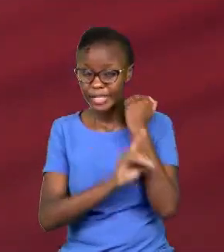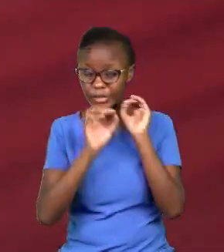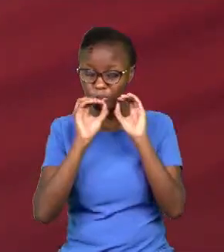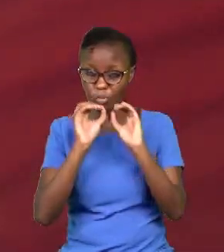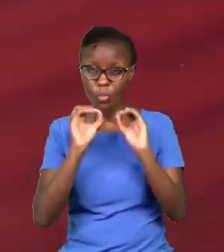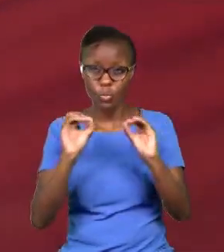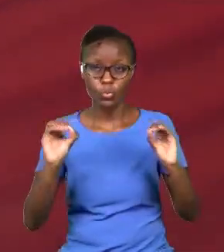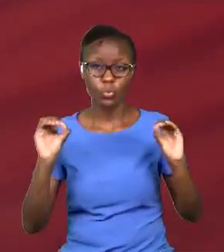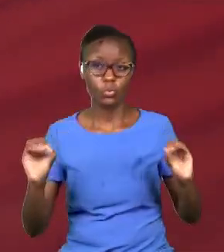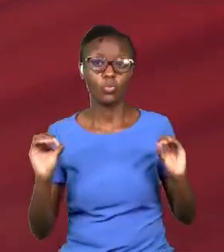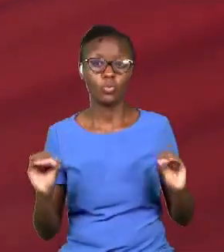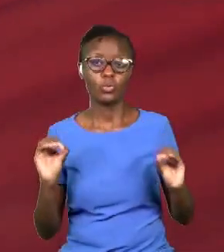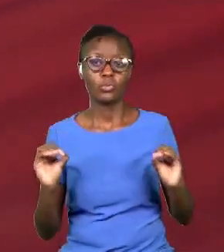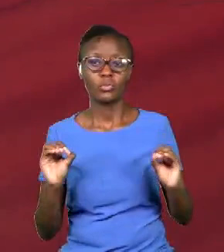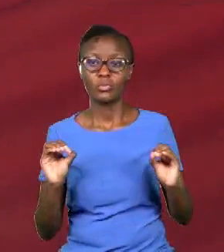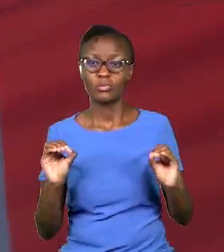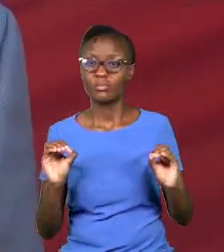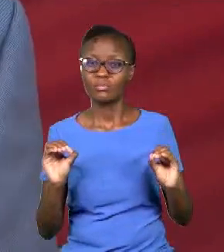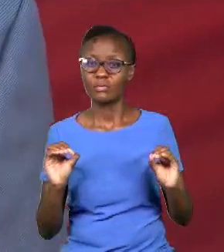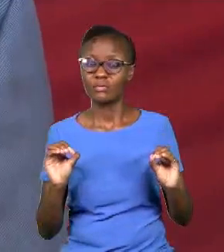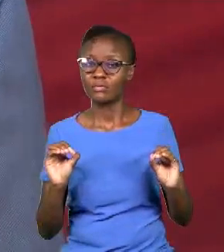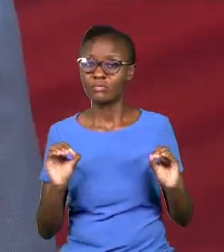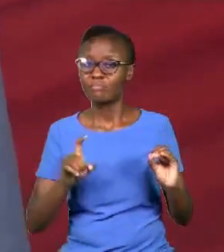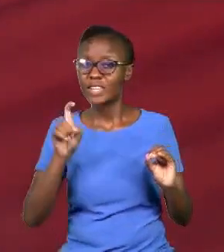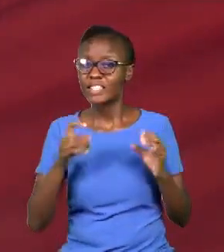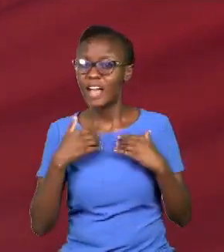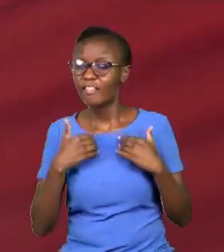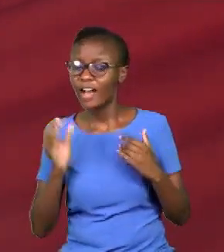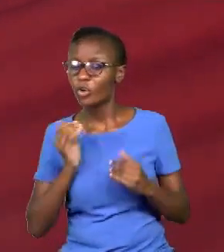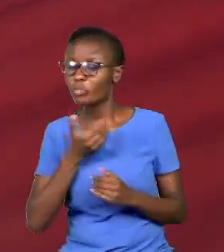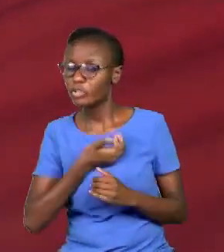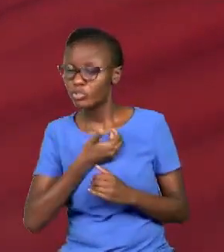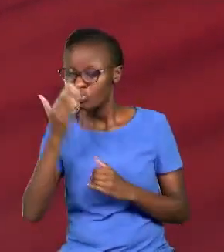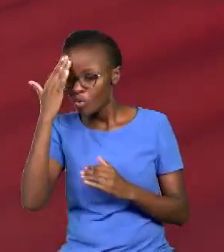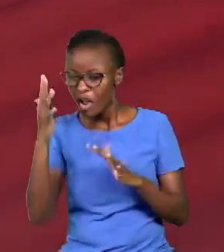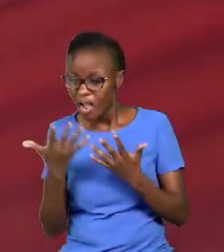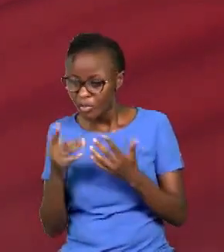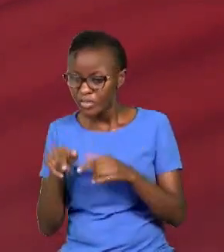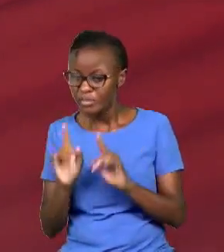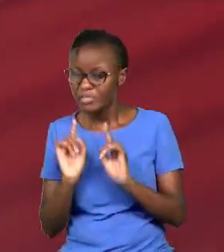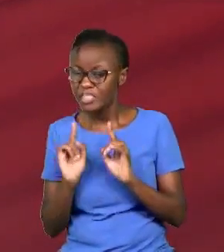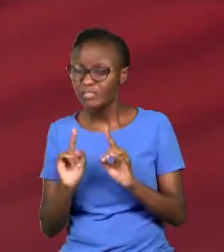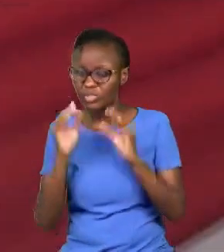You don't have to go and create a task force to find out that our children are doing what they want.